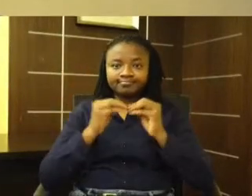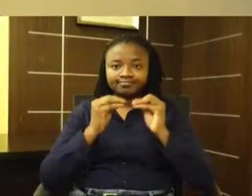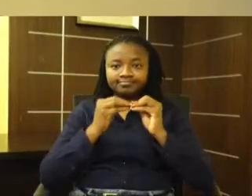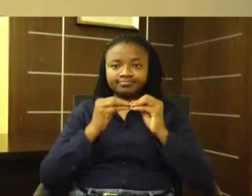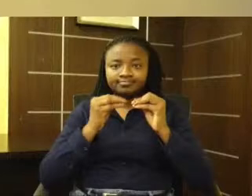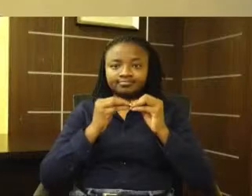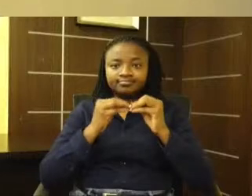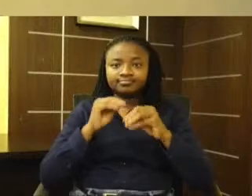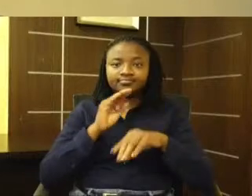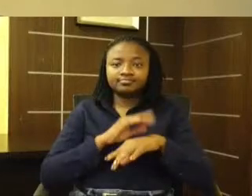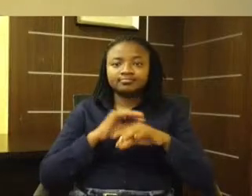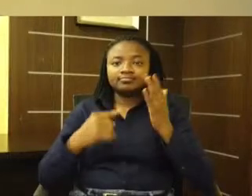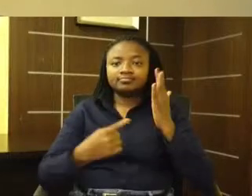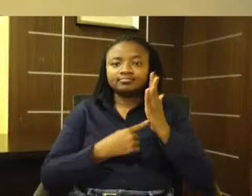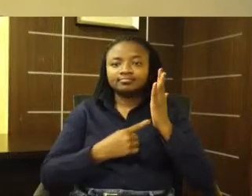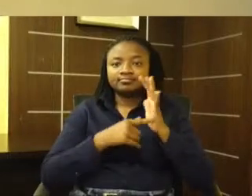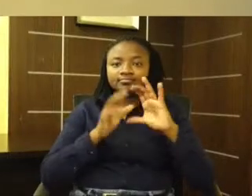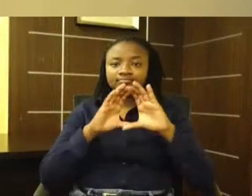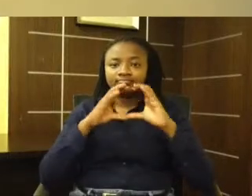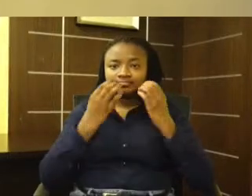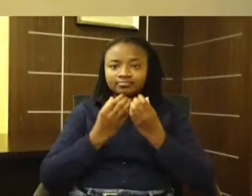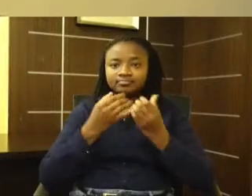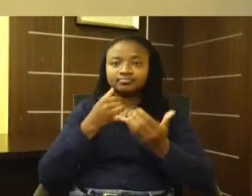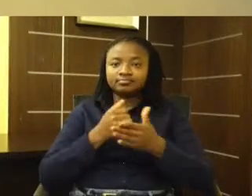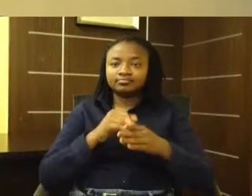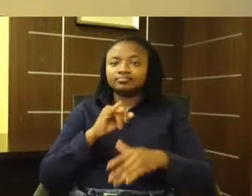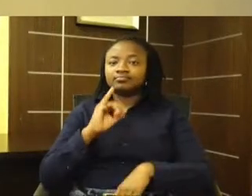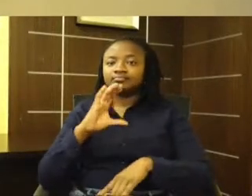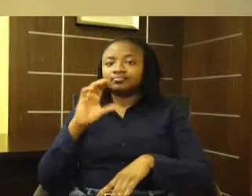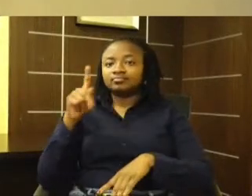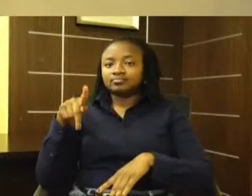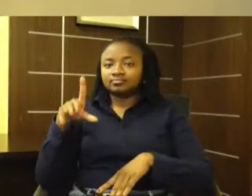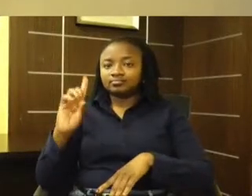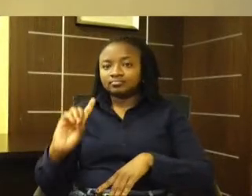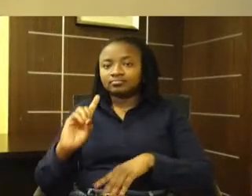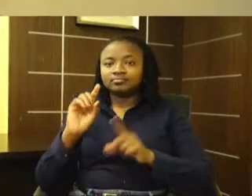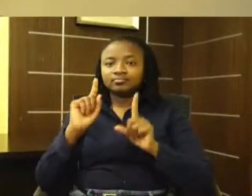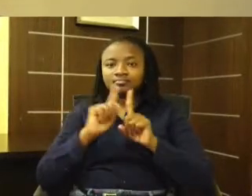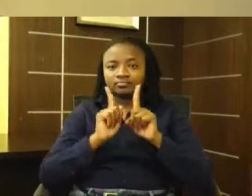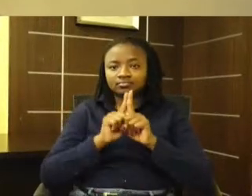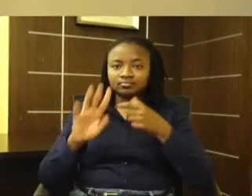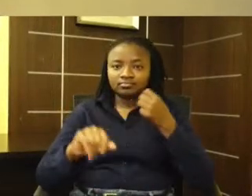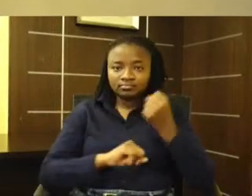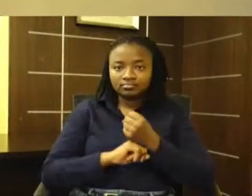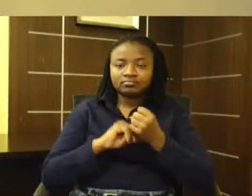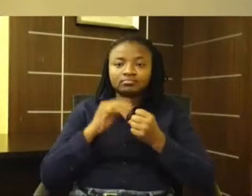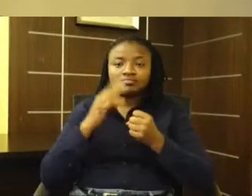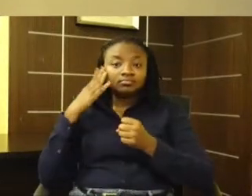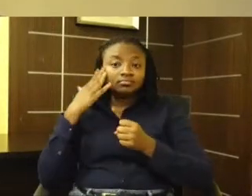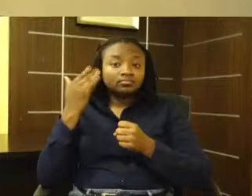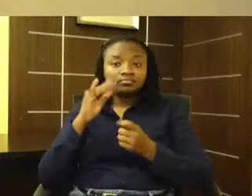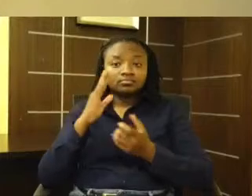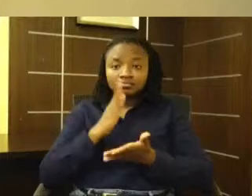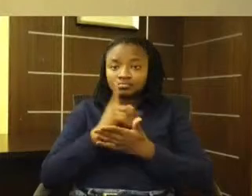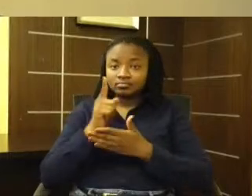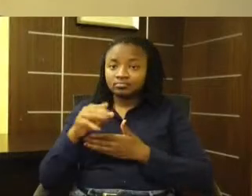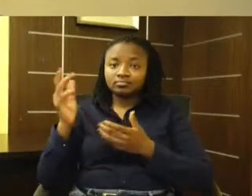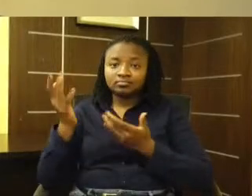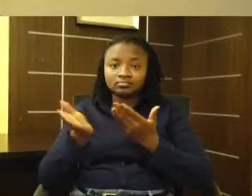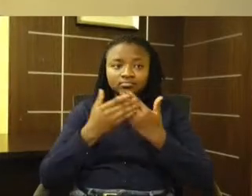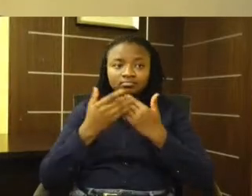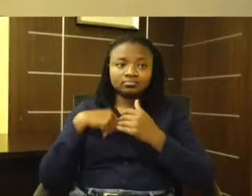digital world future-proofing the ICPD supported, and at least it has brought in